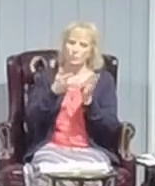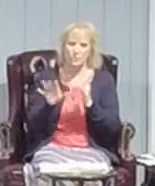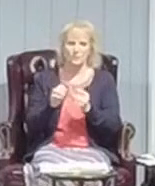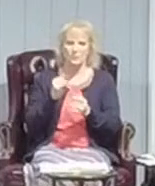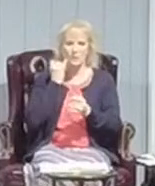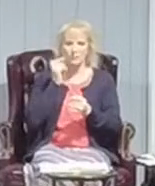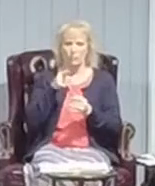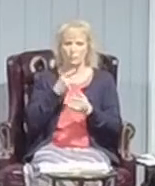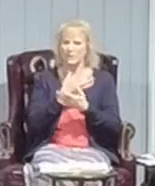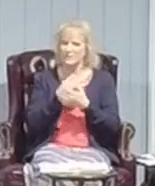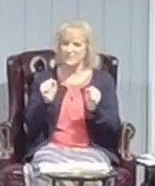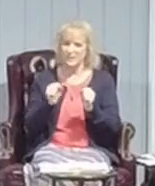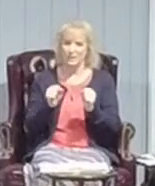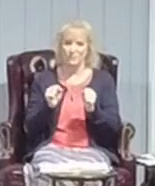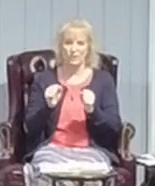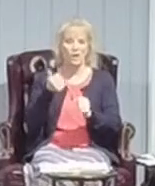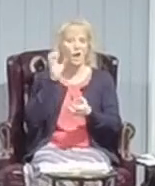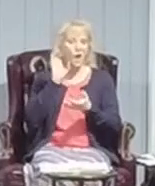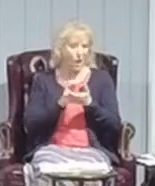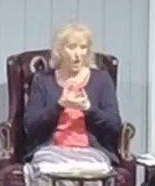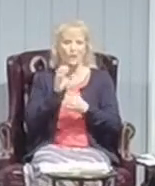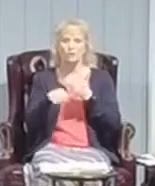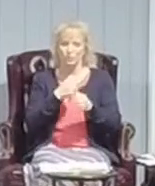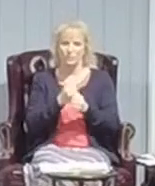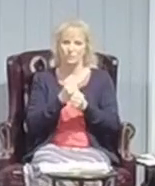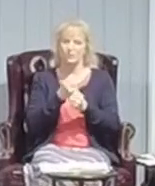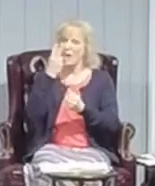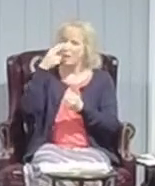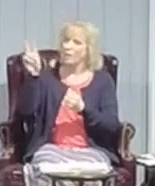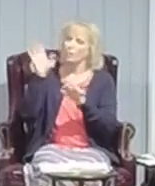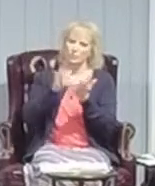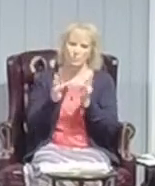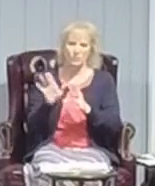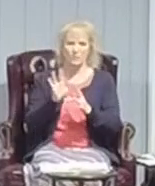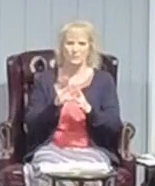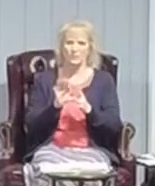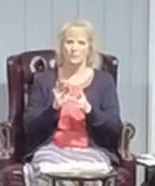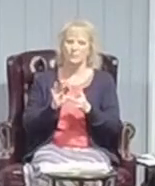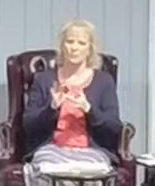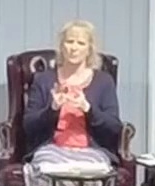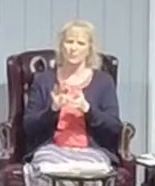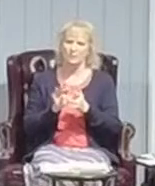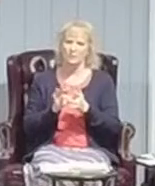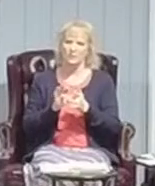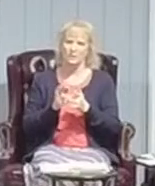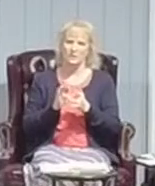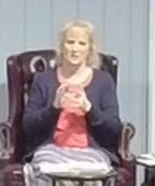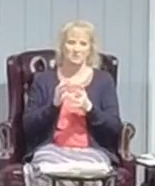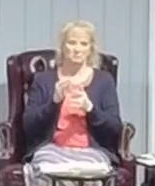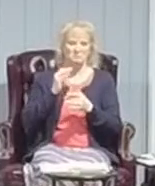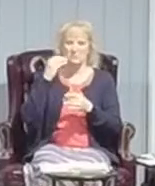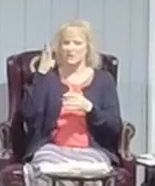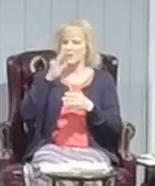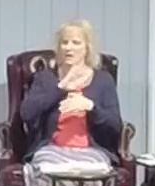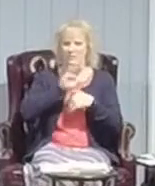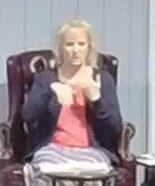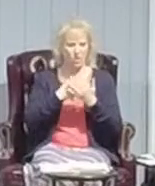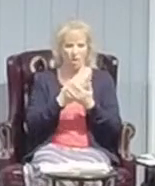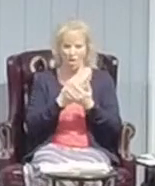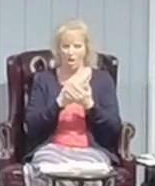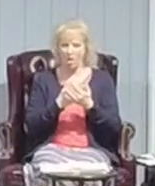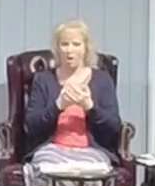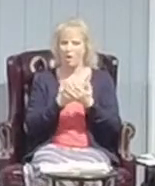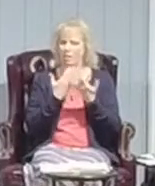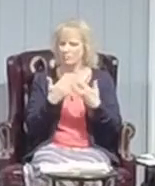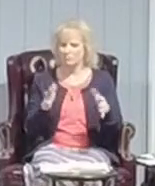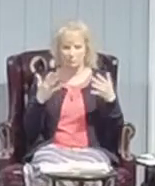If you've been saved 100 years, you need to look unto Jesus. Because I'm telling you, he's got it all covered from the beginning to the